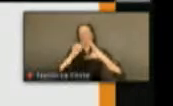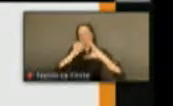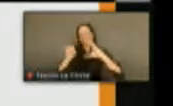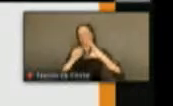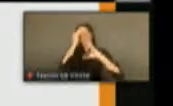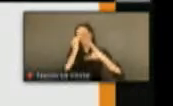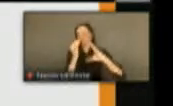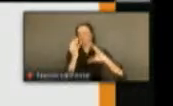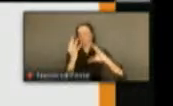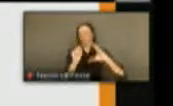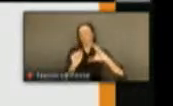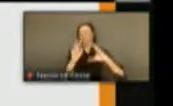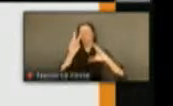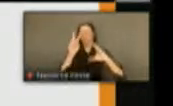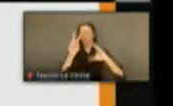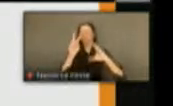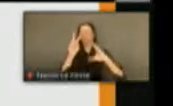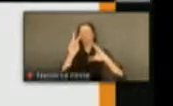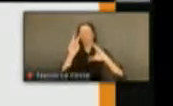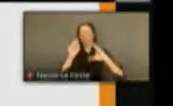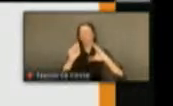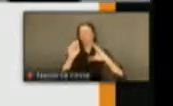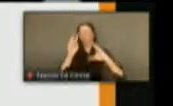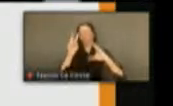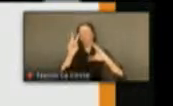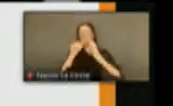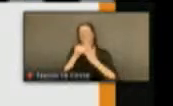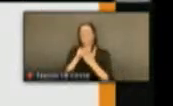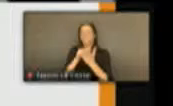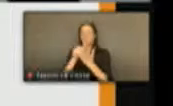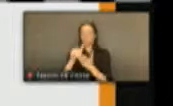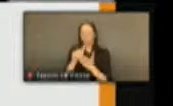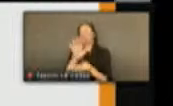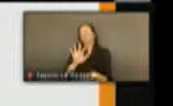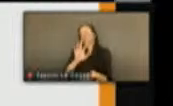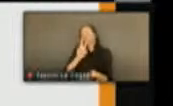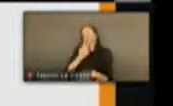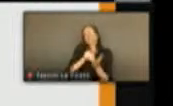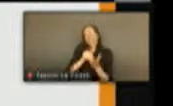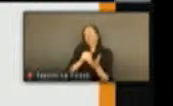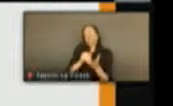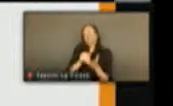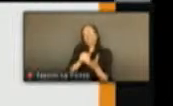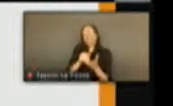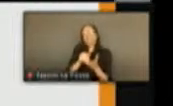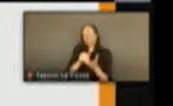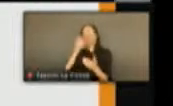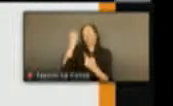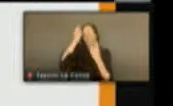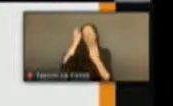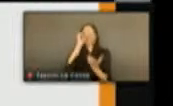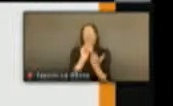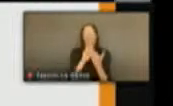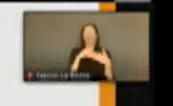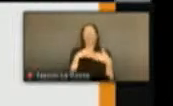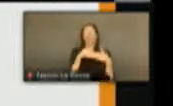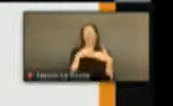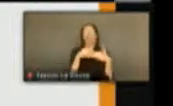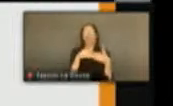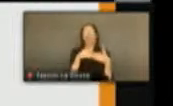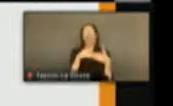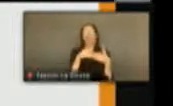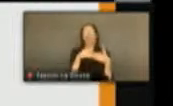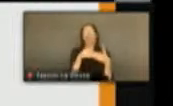expenses, approximately $2 billion is considered less flexible funding. These include services such as police